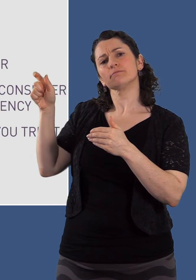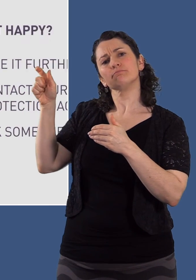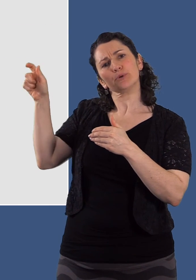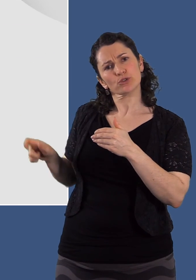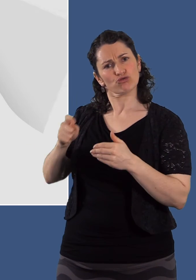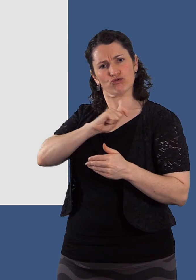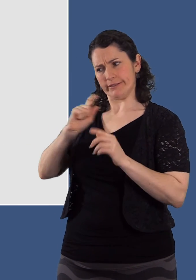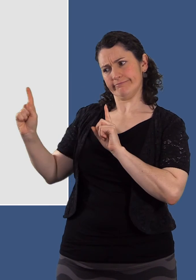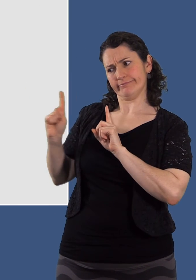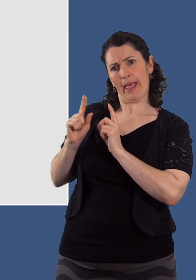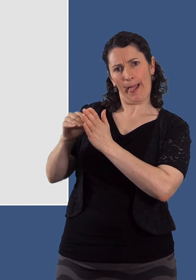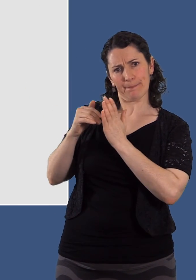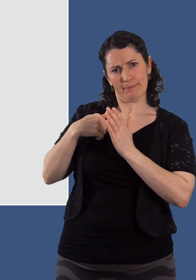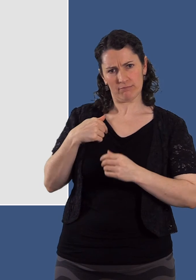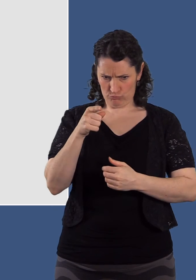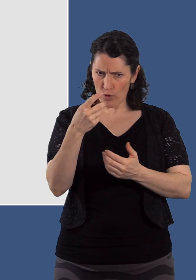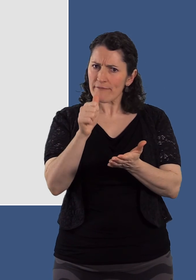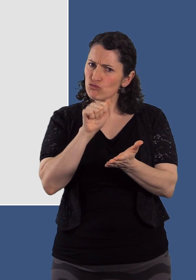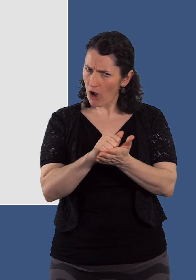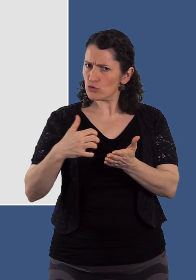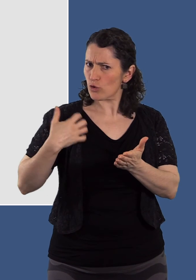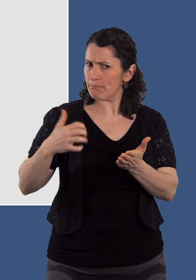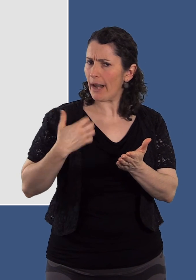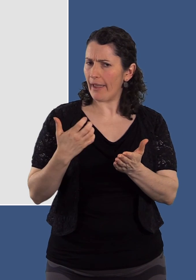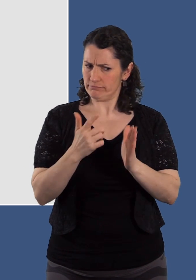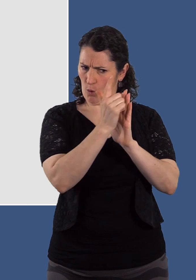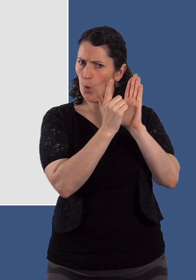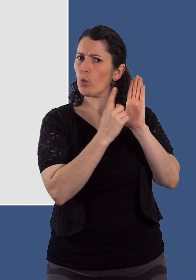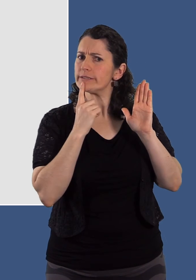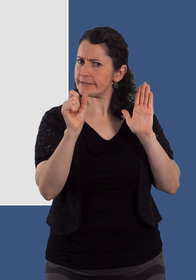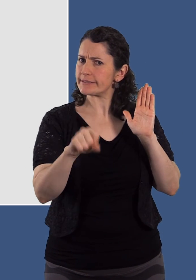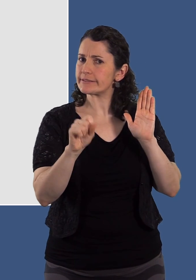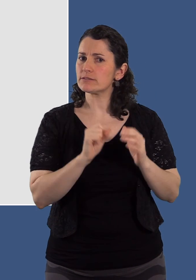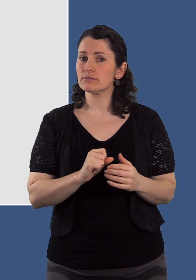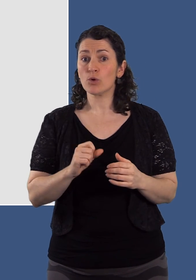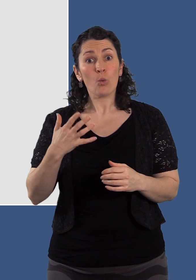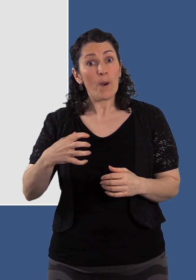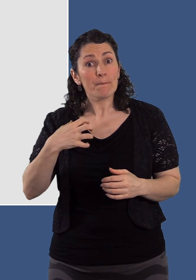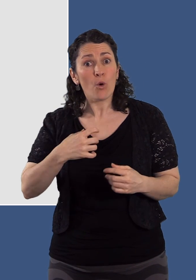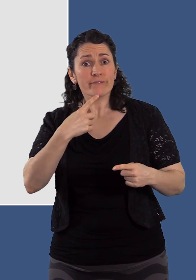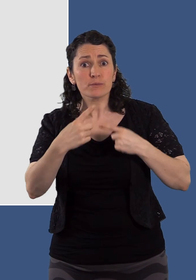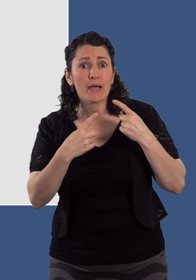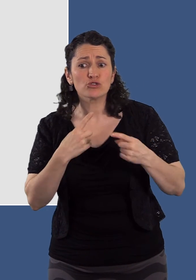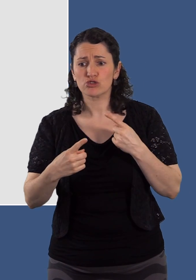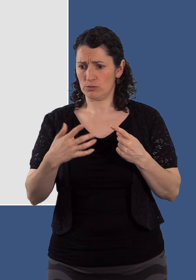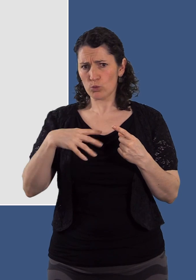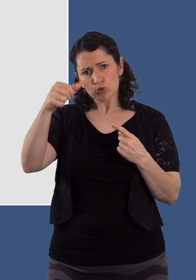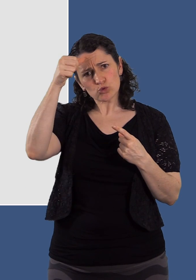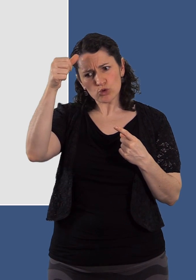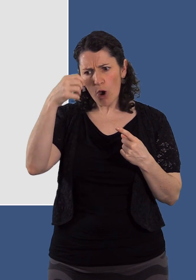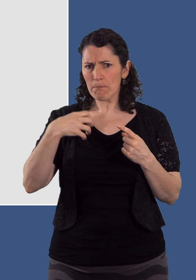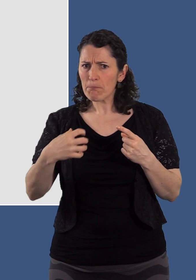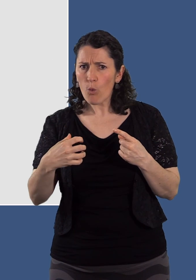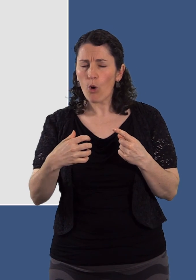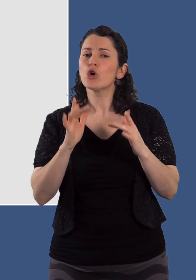Remember, it is your right to complain under the Australian consumer law. If you have further questions or wish to find more